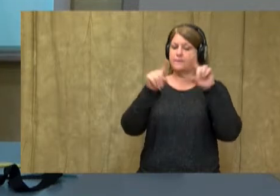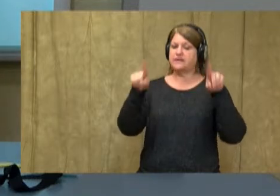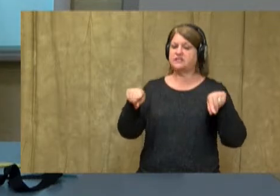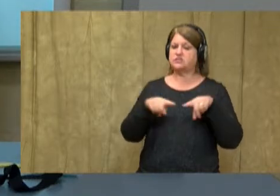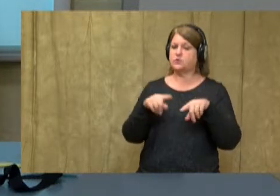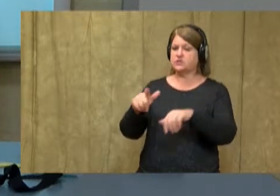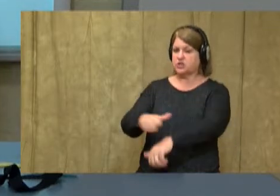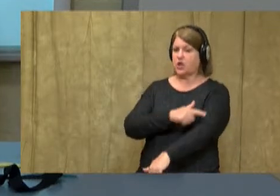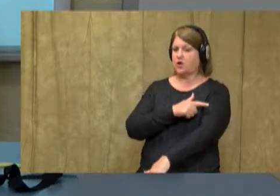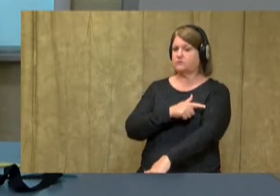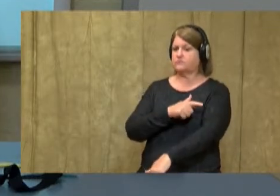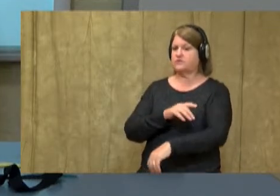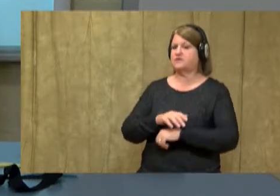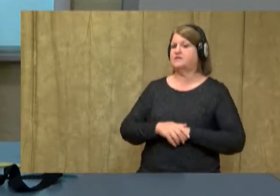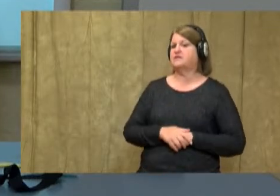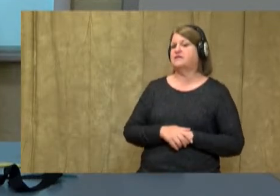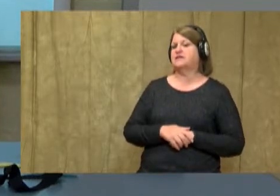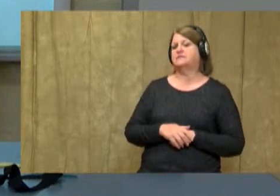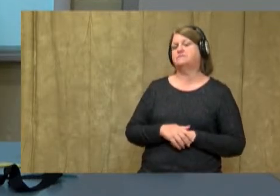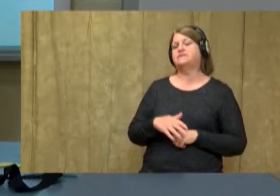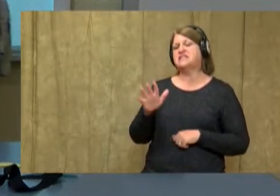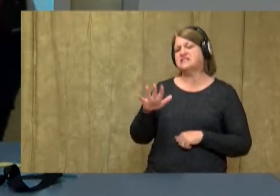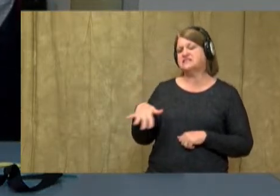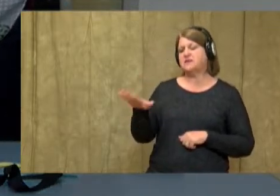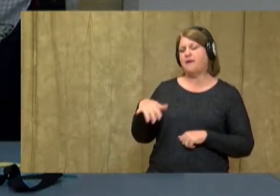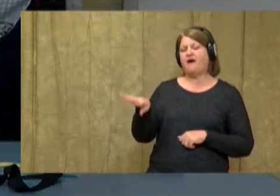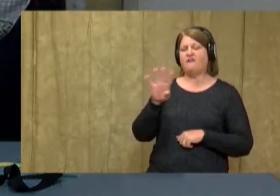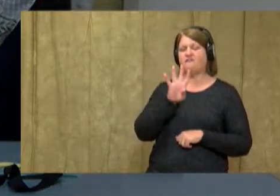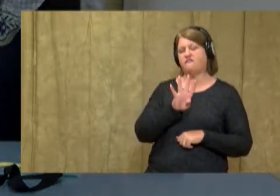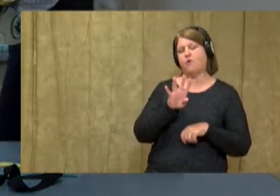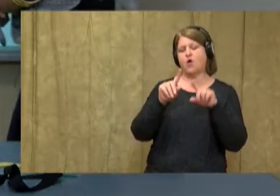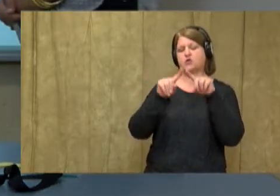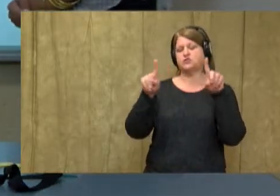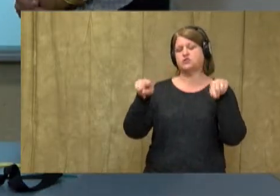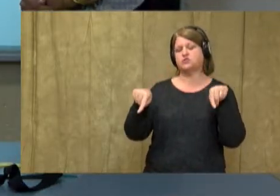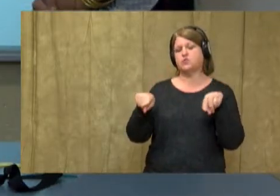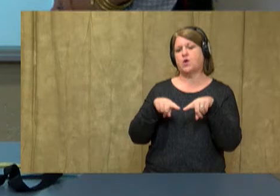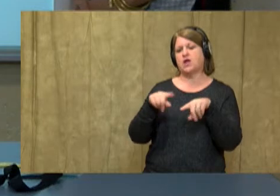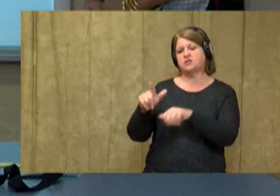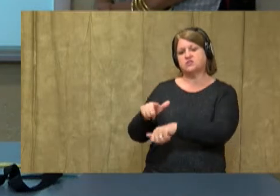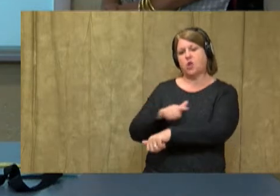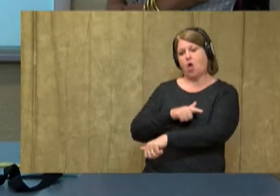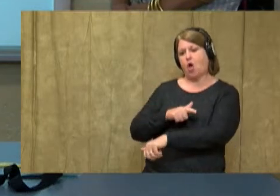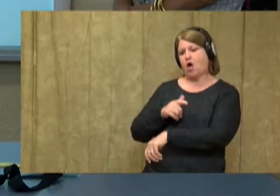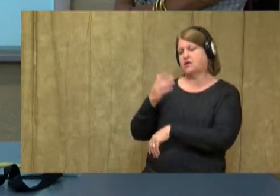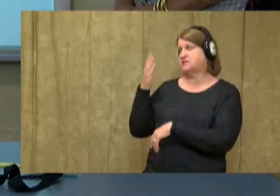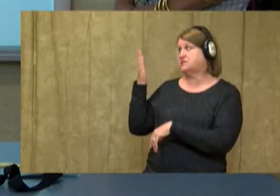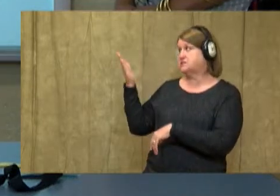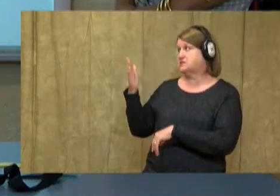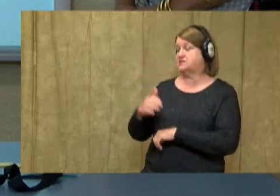green crayon is about 4 squares long.